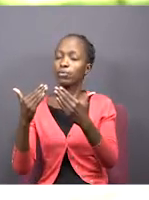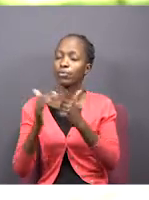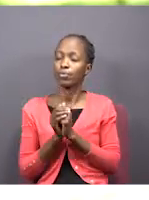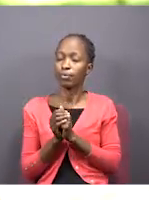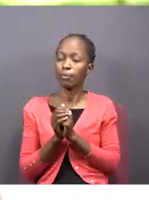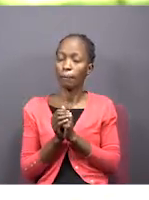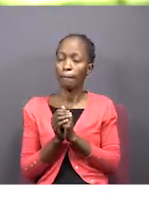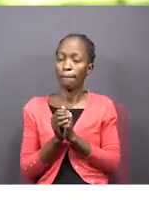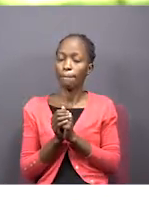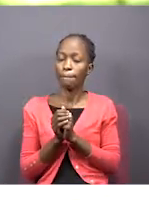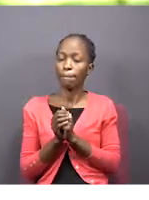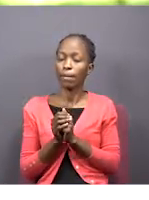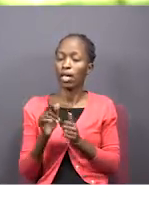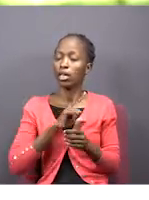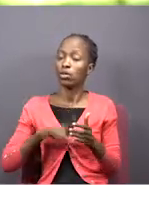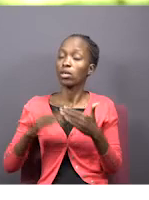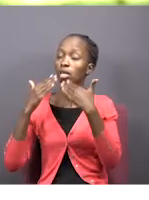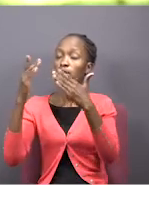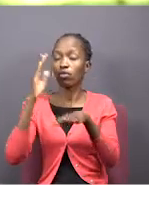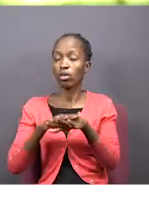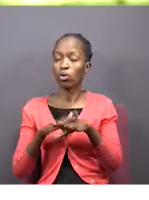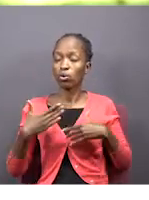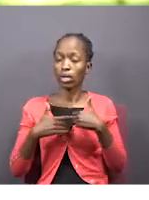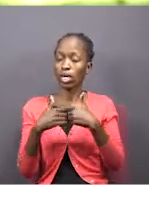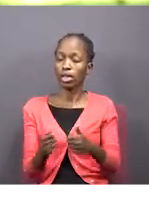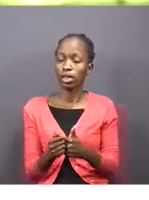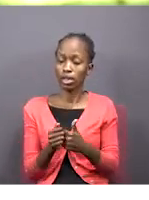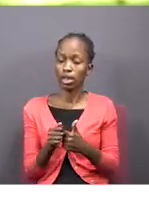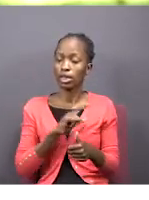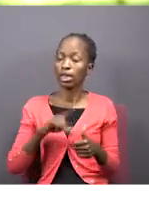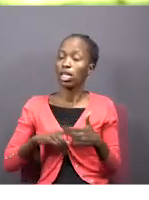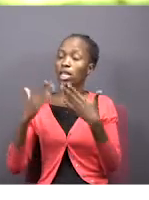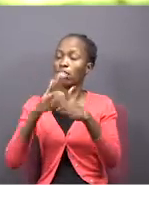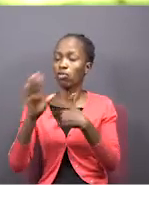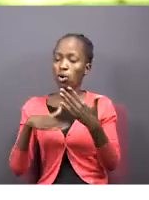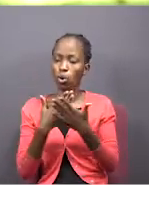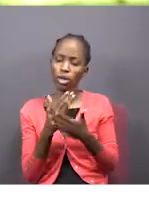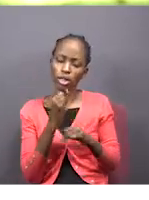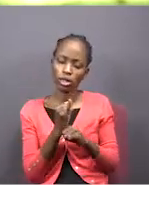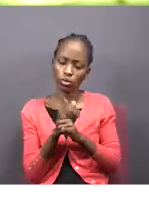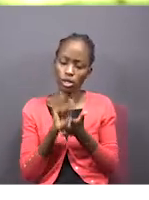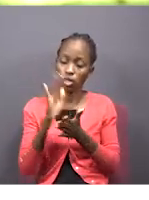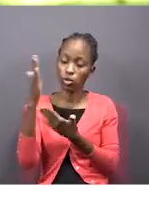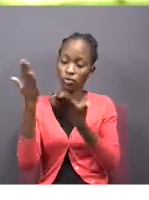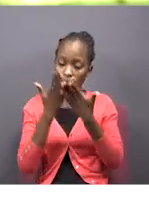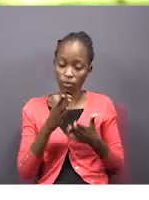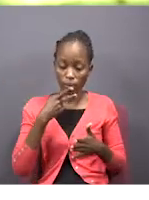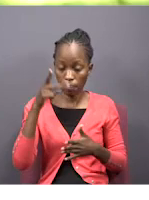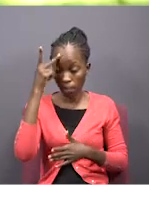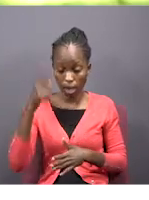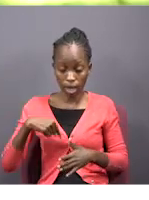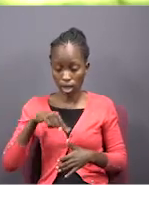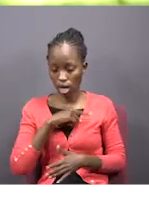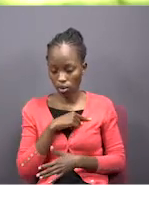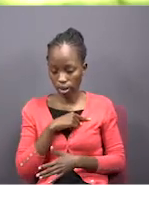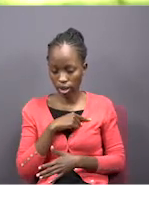jobs that you have given our parents, oh Mighty Father. And we thank you that you have always put a plate of food